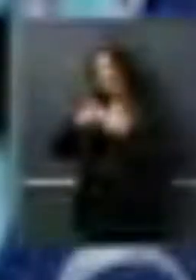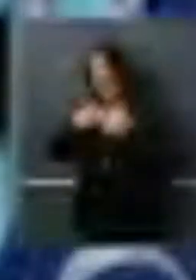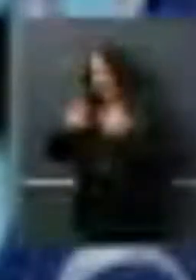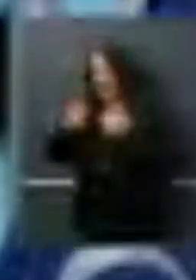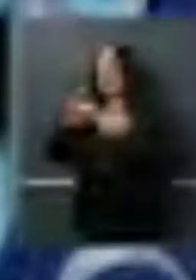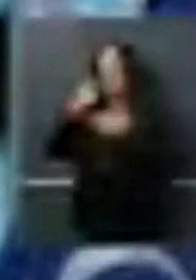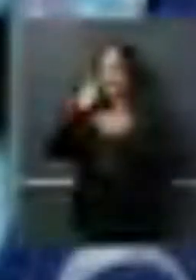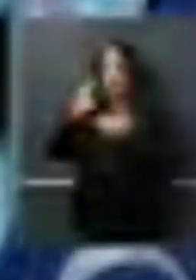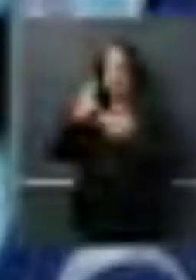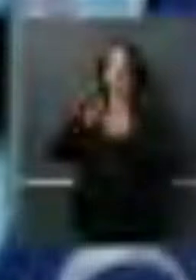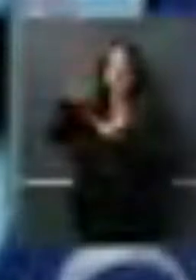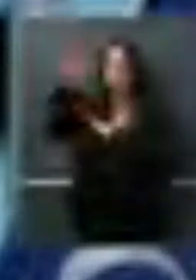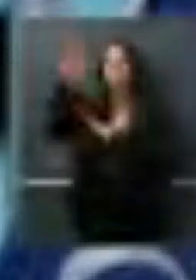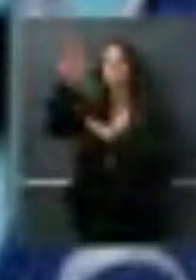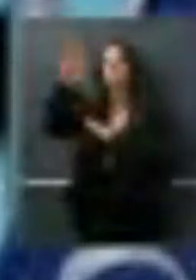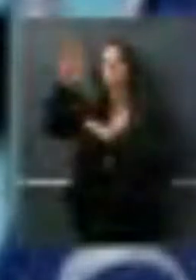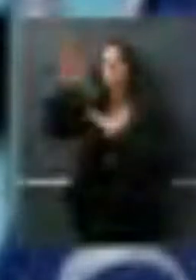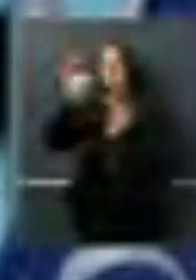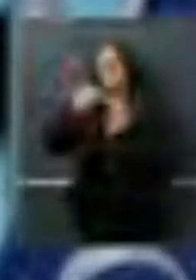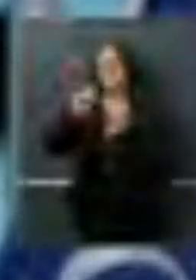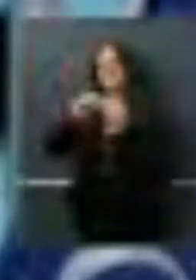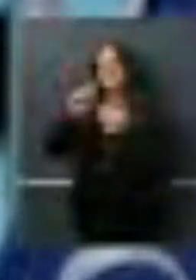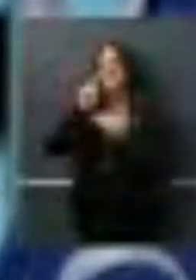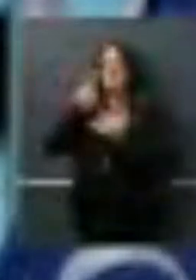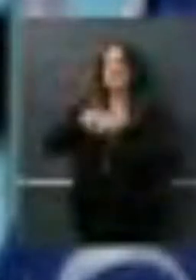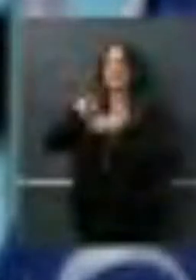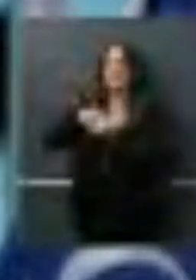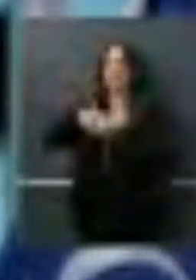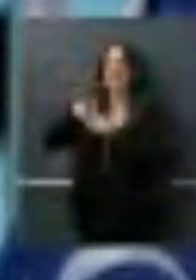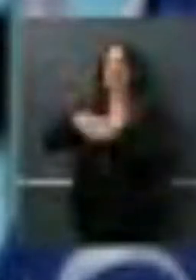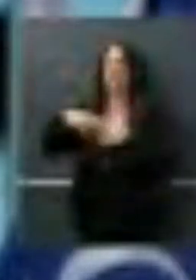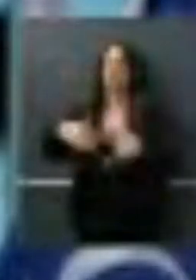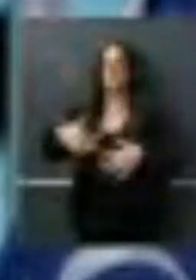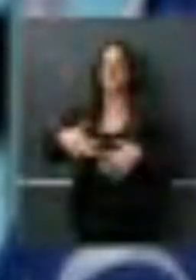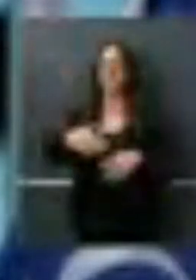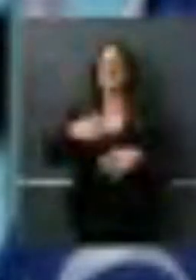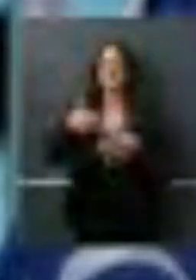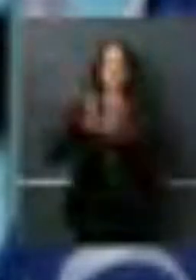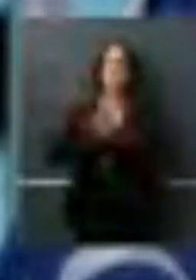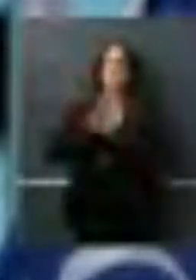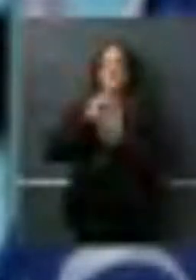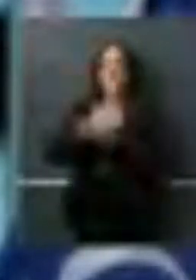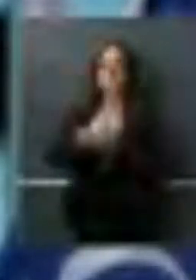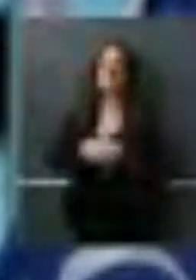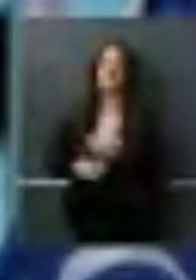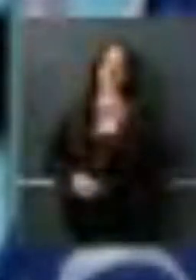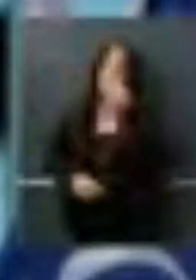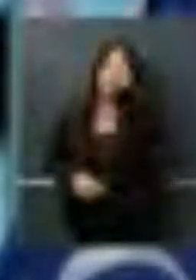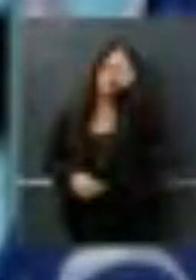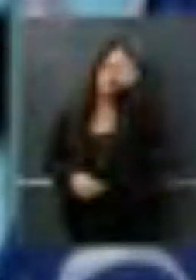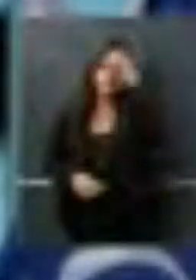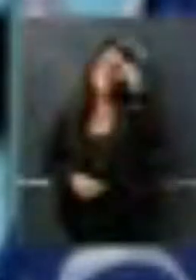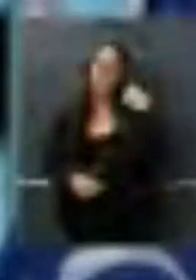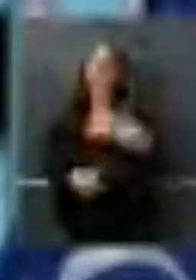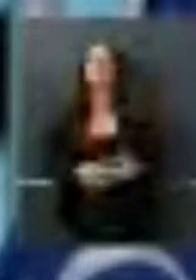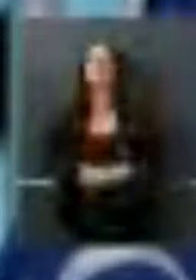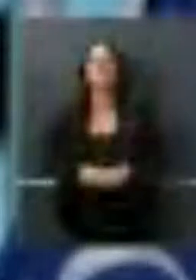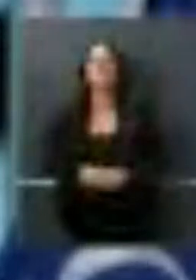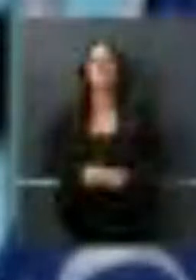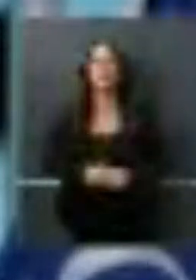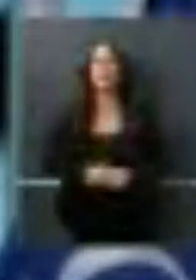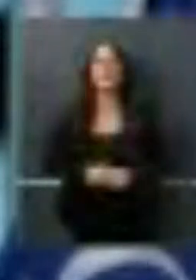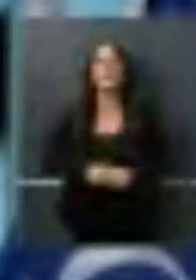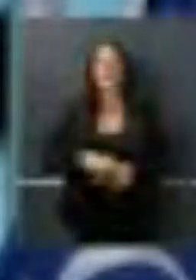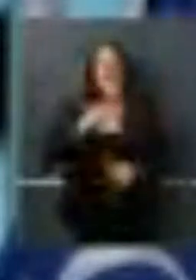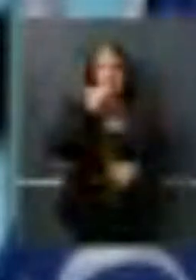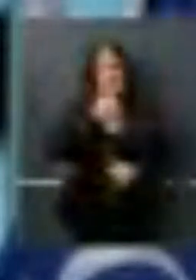total number of requests. Speaking of requests, every day we're requested to appropriately update you on the total